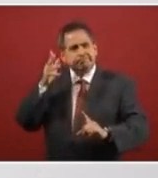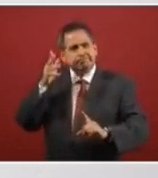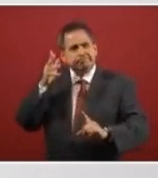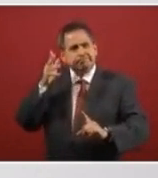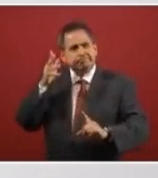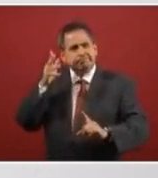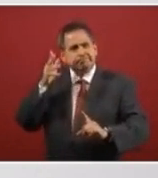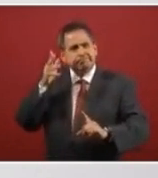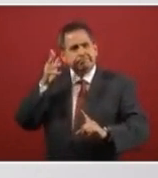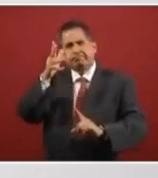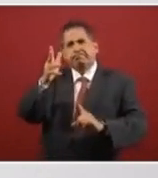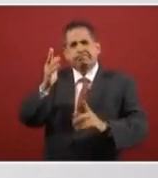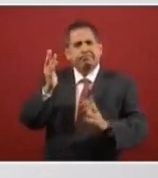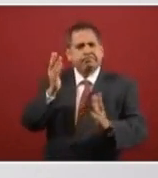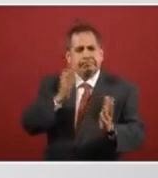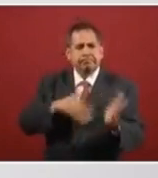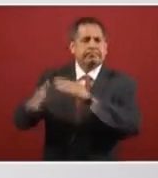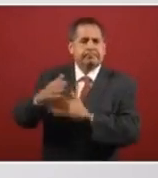development